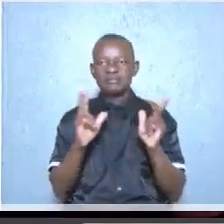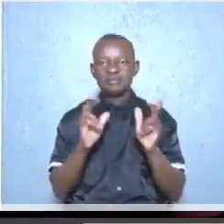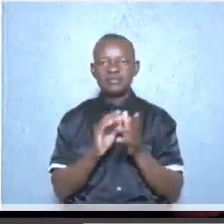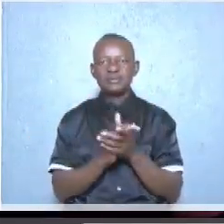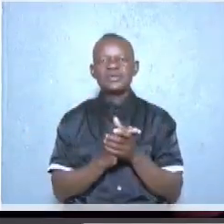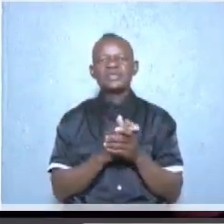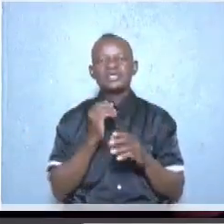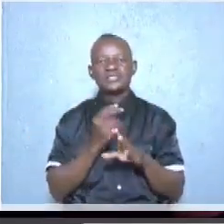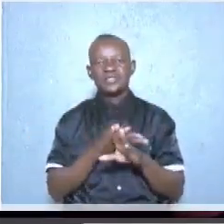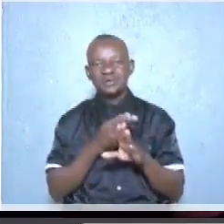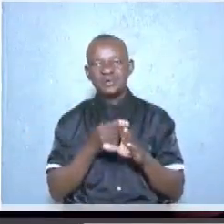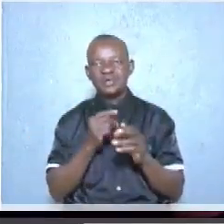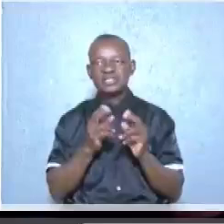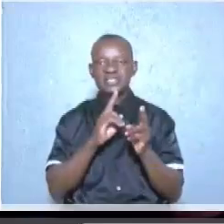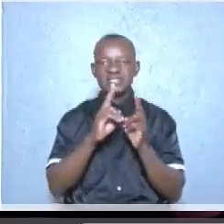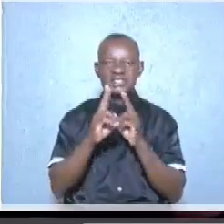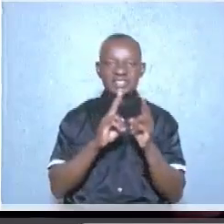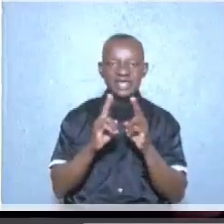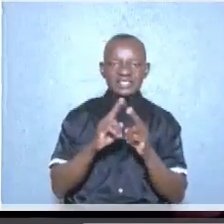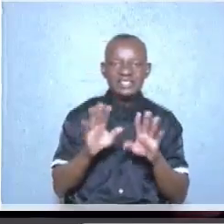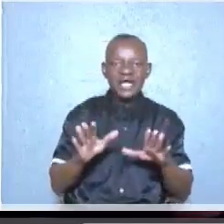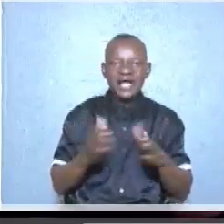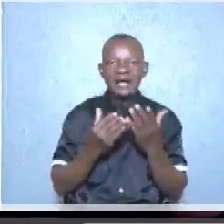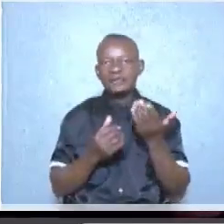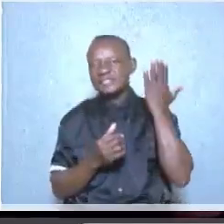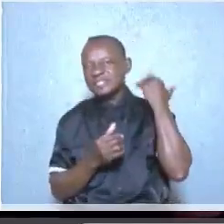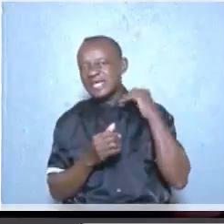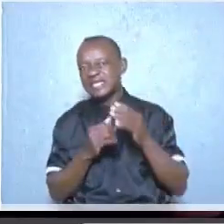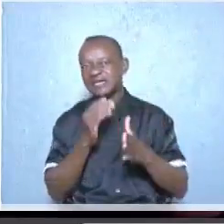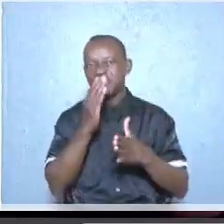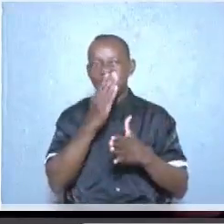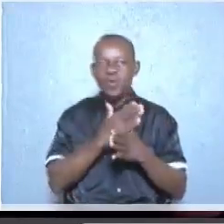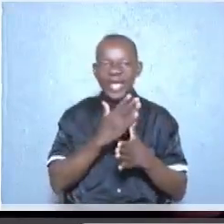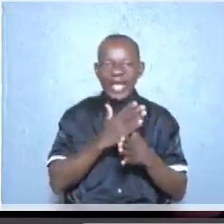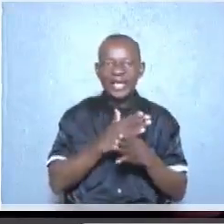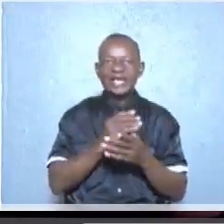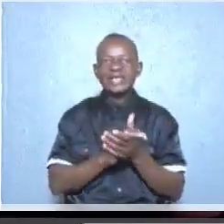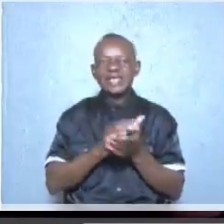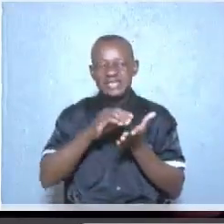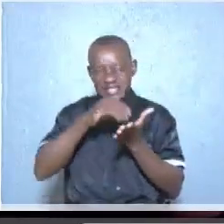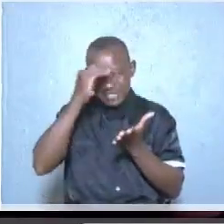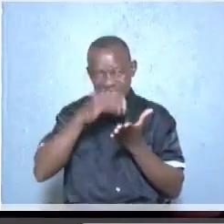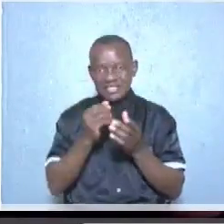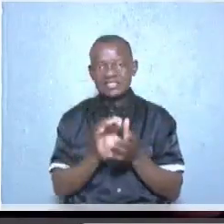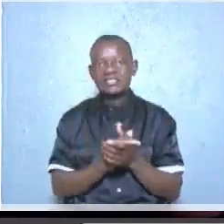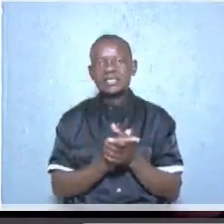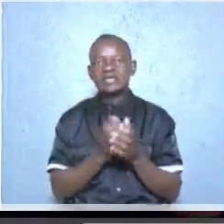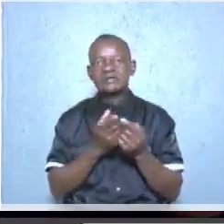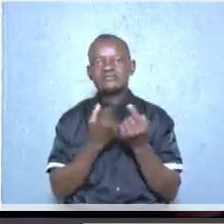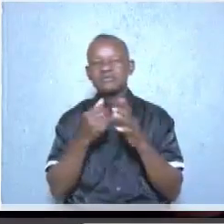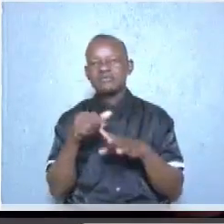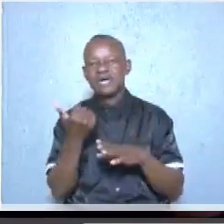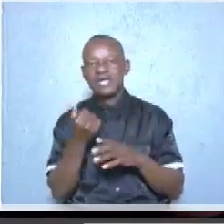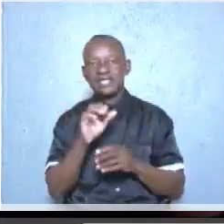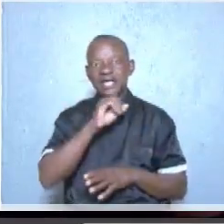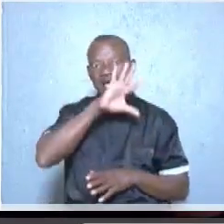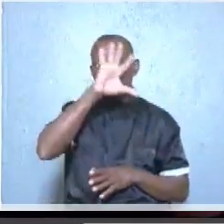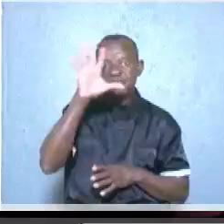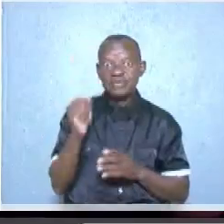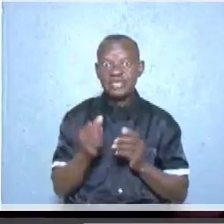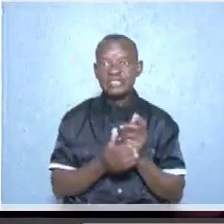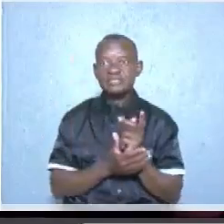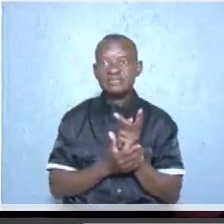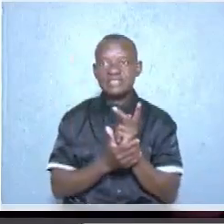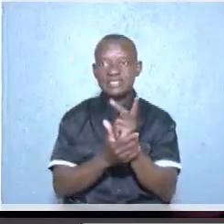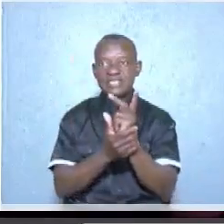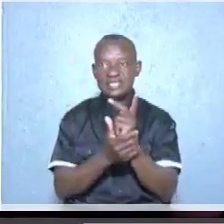and many other African leaders, and how he perceived them. It's absolutely also changed my way of seeing the world out there.